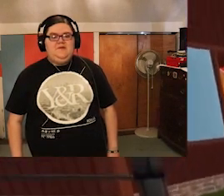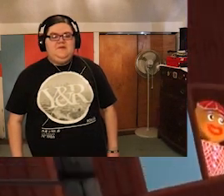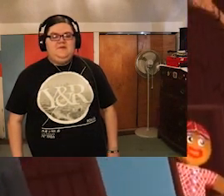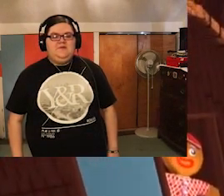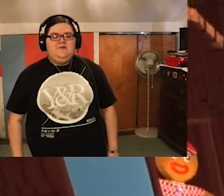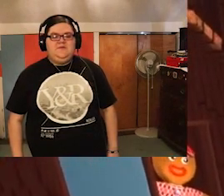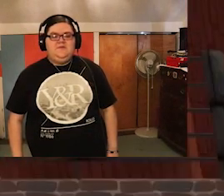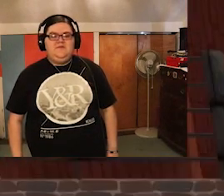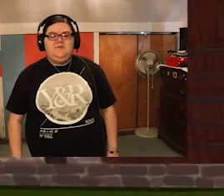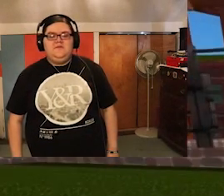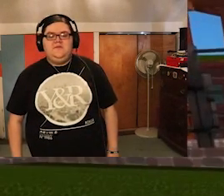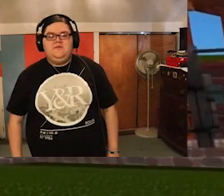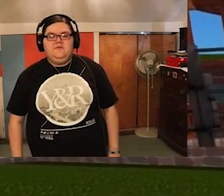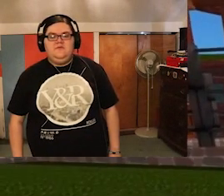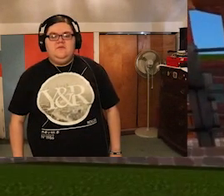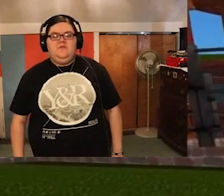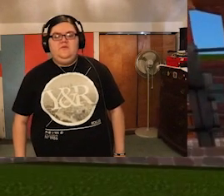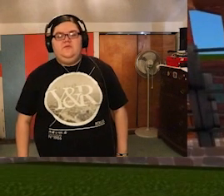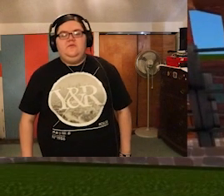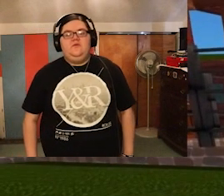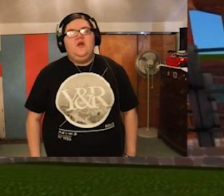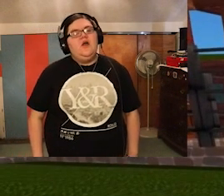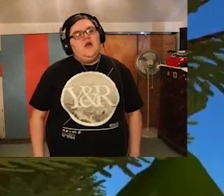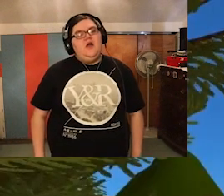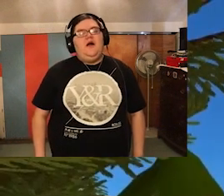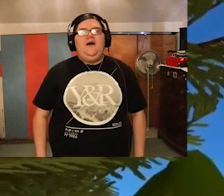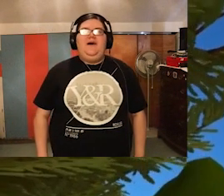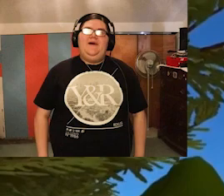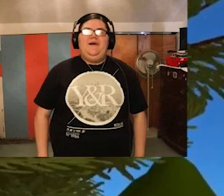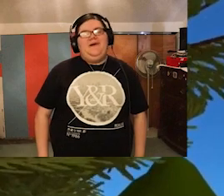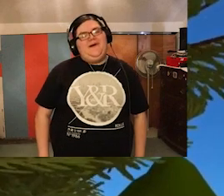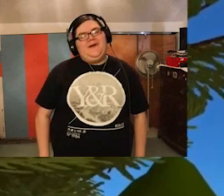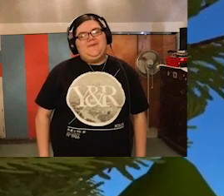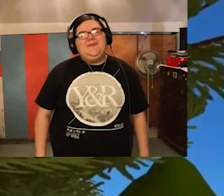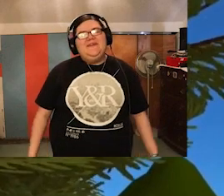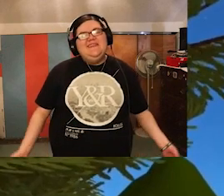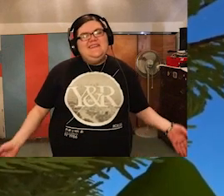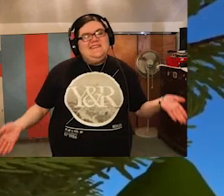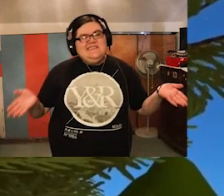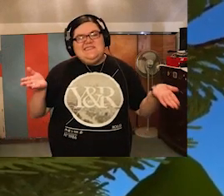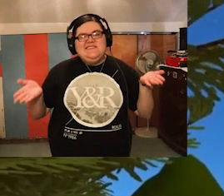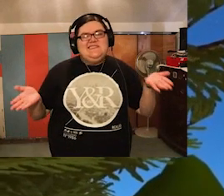can't be a whole... I guess it can be if you could do perfect angles, but perfect spiral.